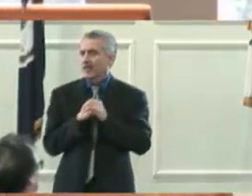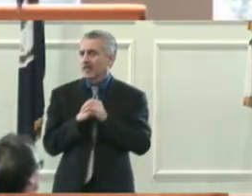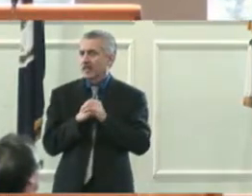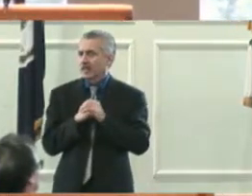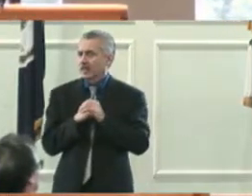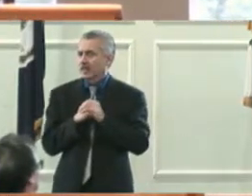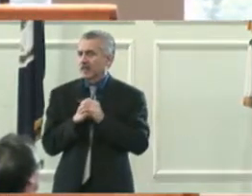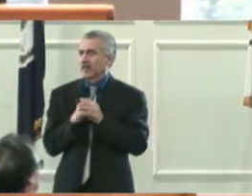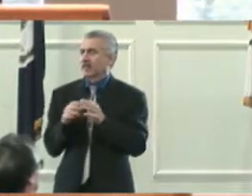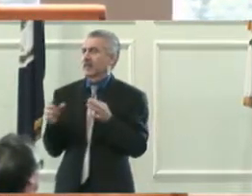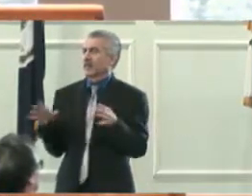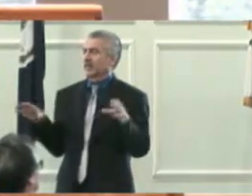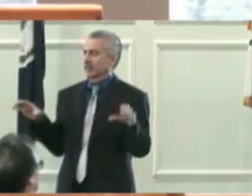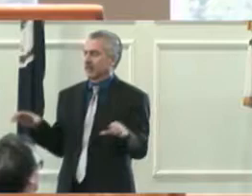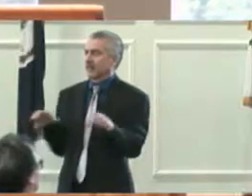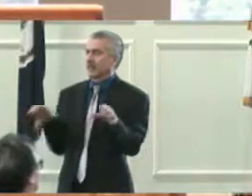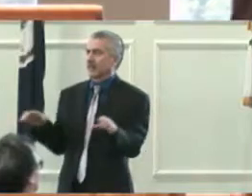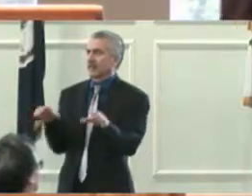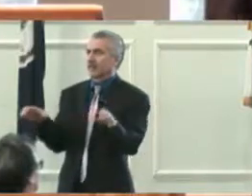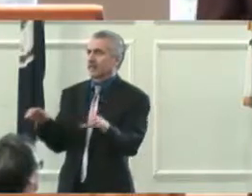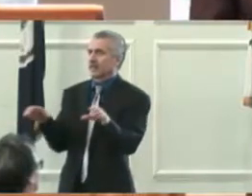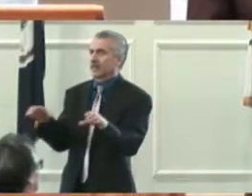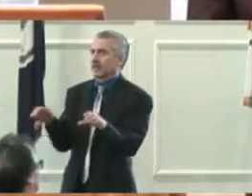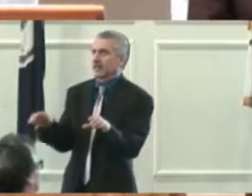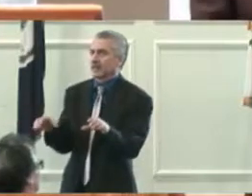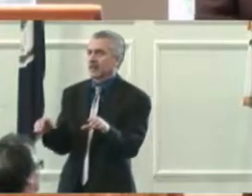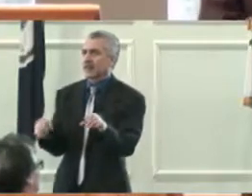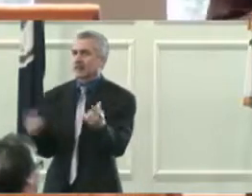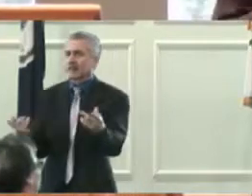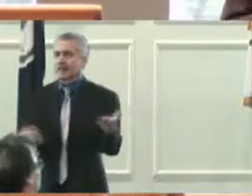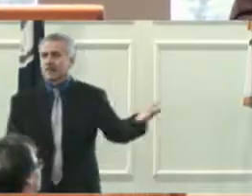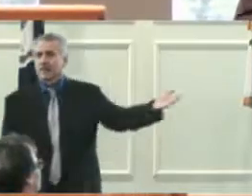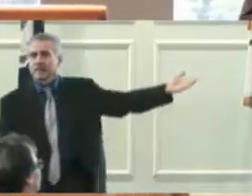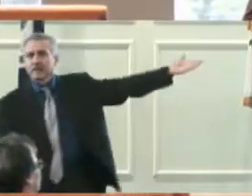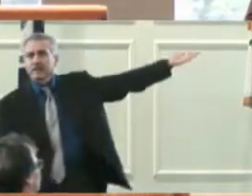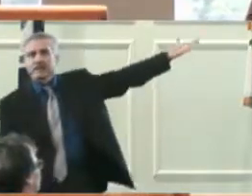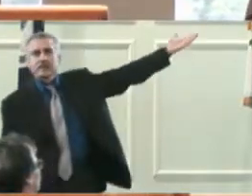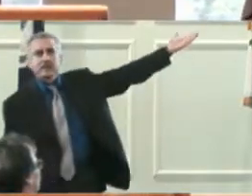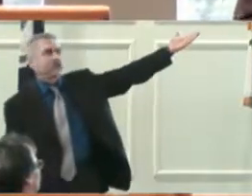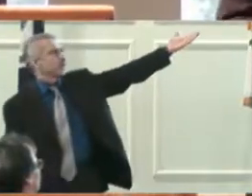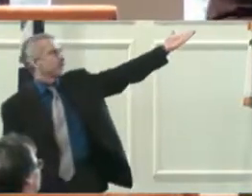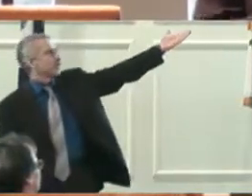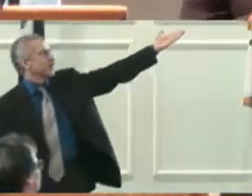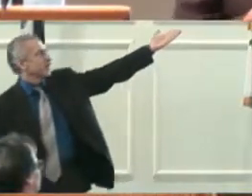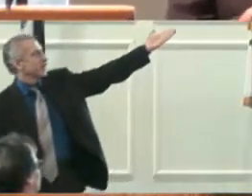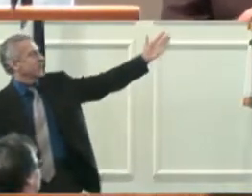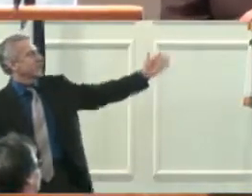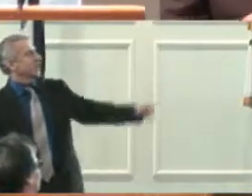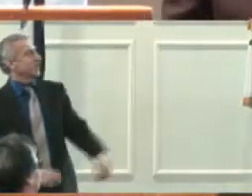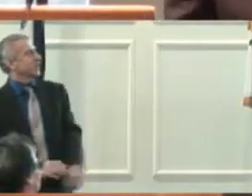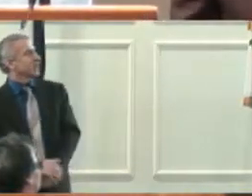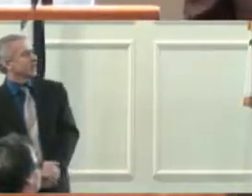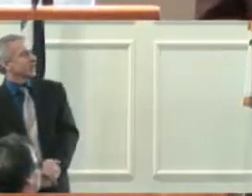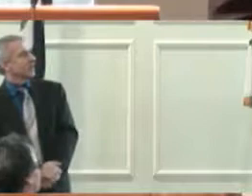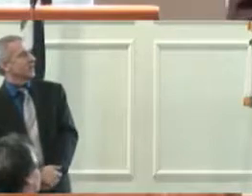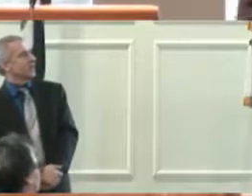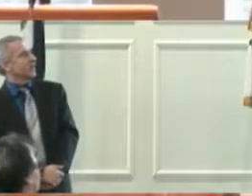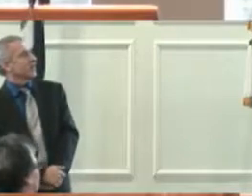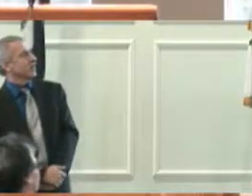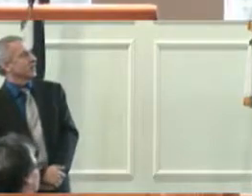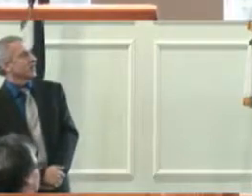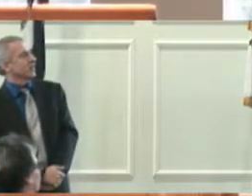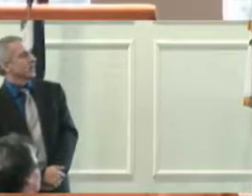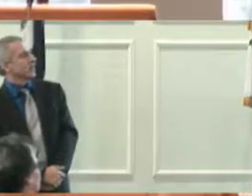actually an event that took place in 508, and that was Clovis, the king of the Franks, defeats